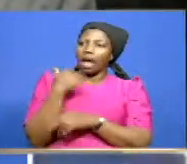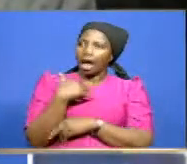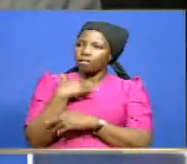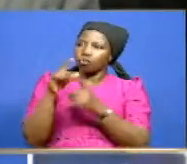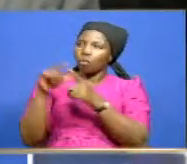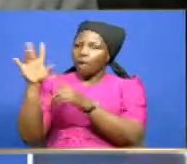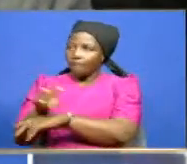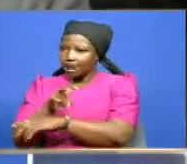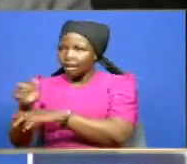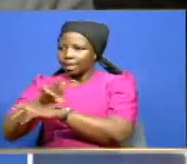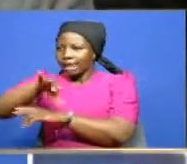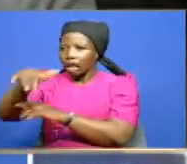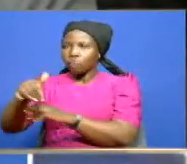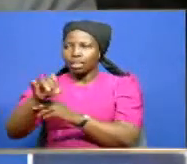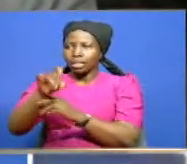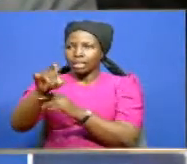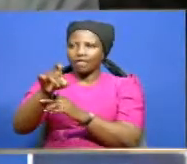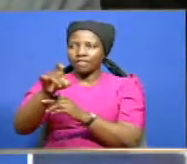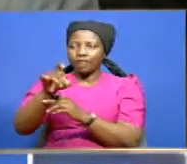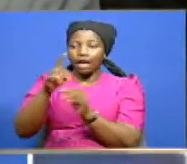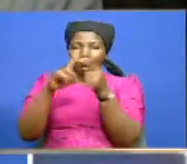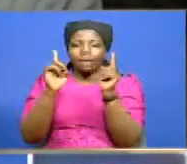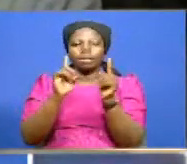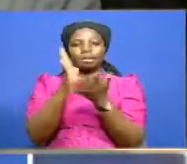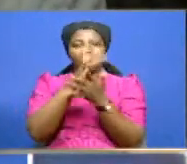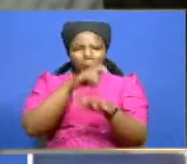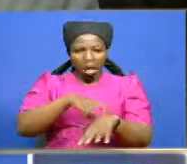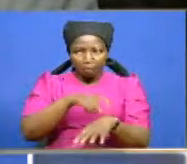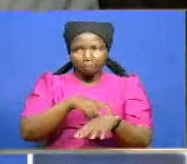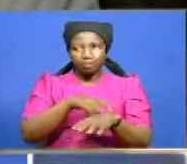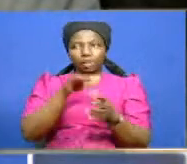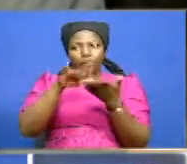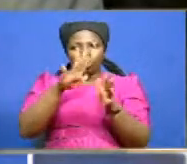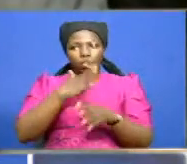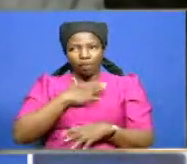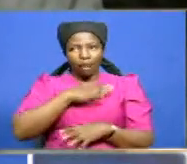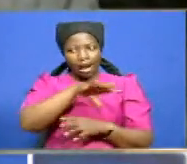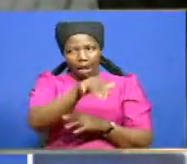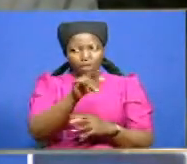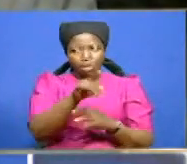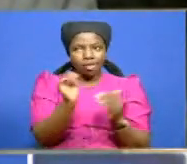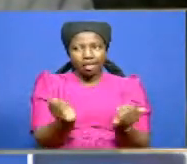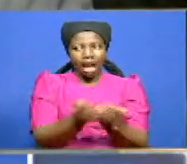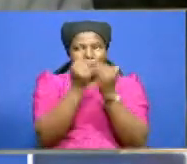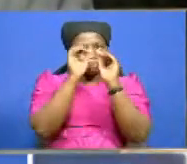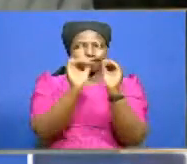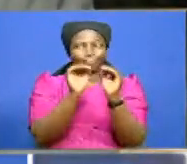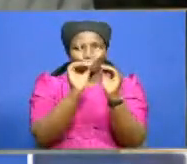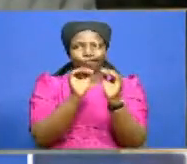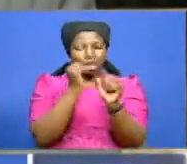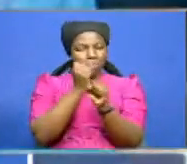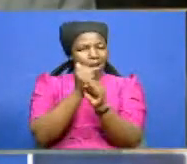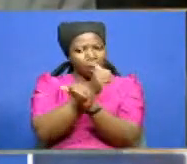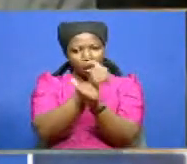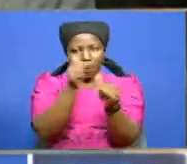oversight the county executive, but at times in most of our counties it doesn't really seem to be working quite